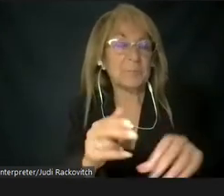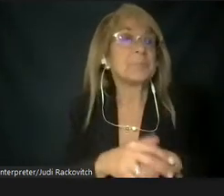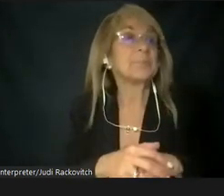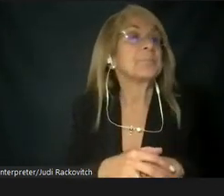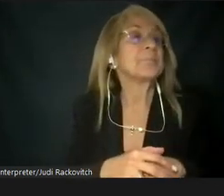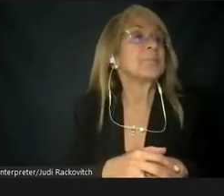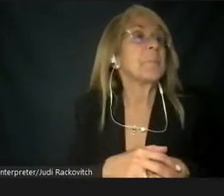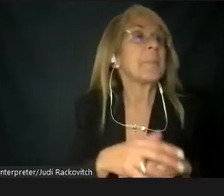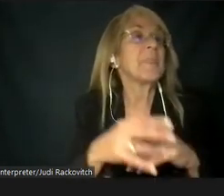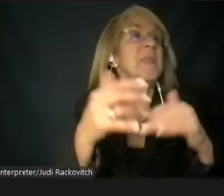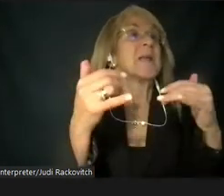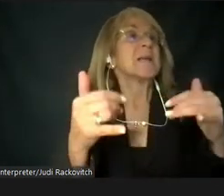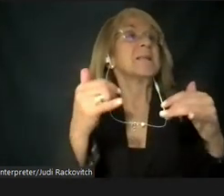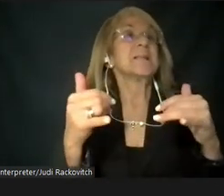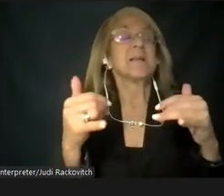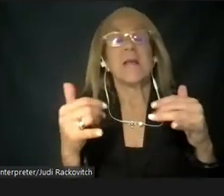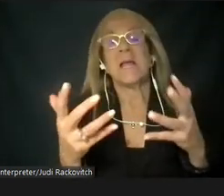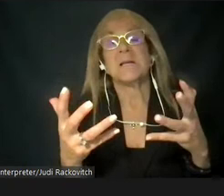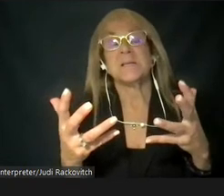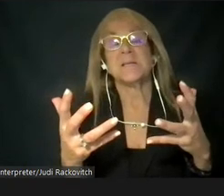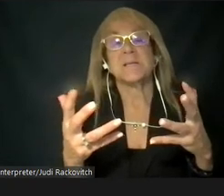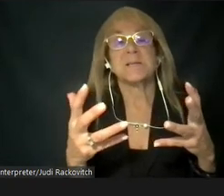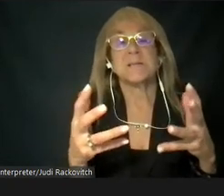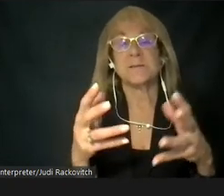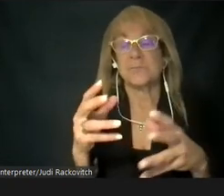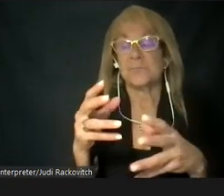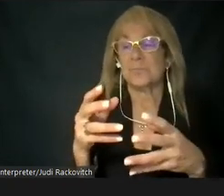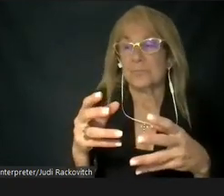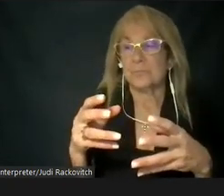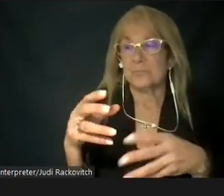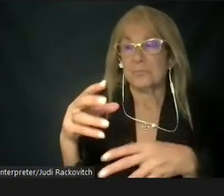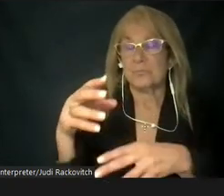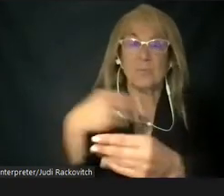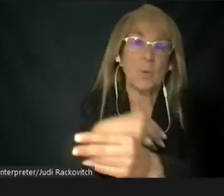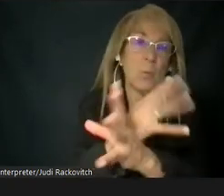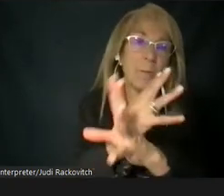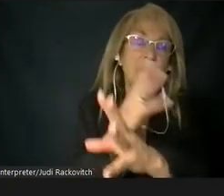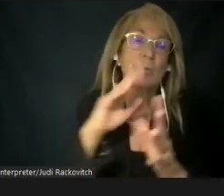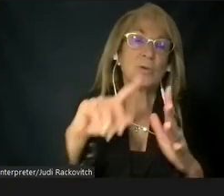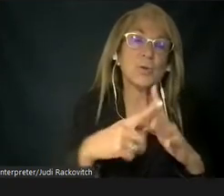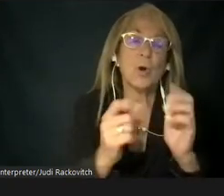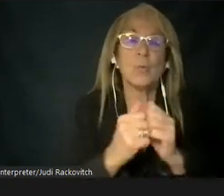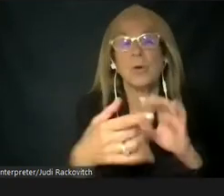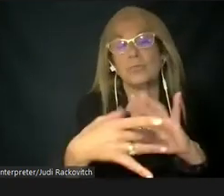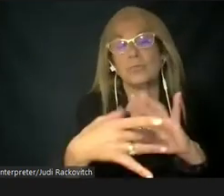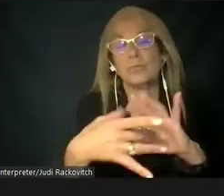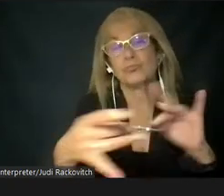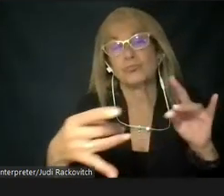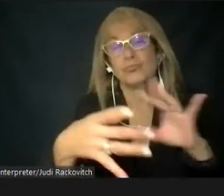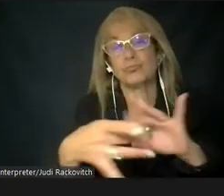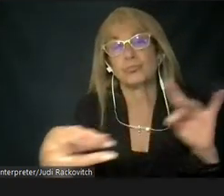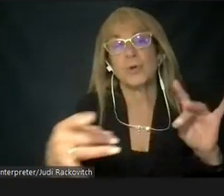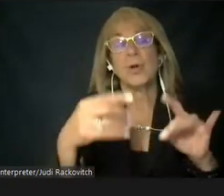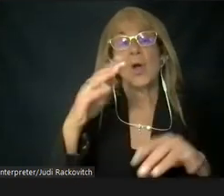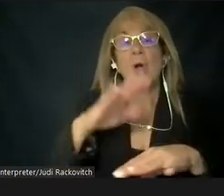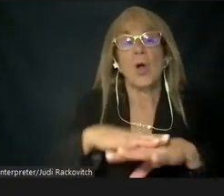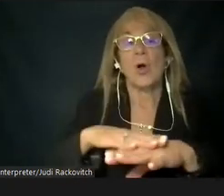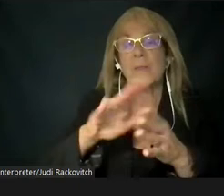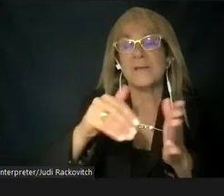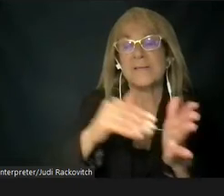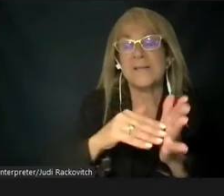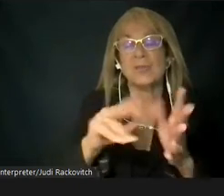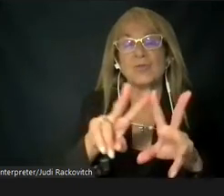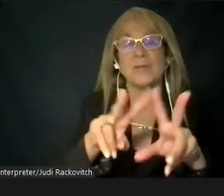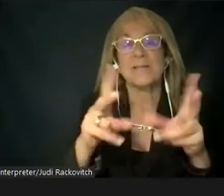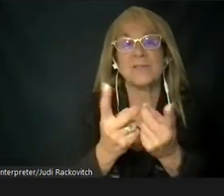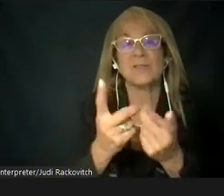Today's webinar will begin with opening remarks followed by a presentation on the central business district towing program and then